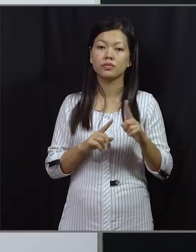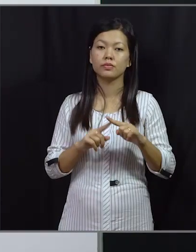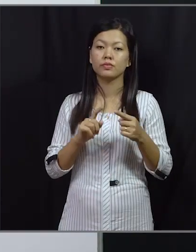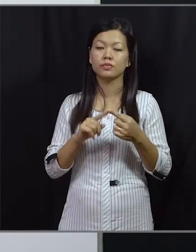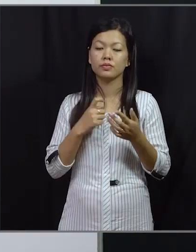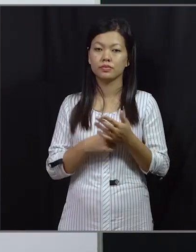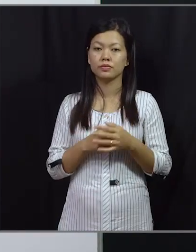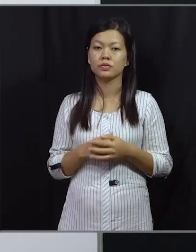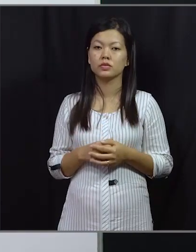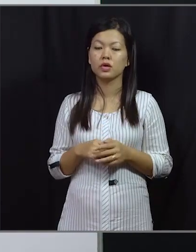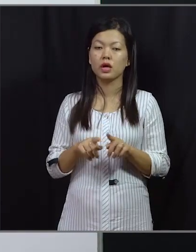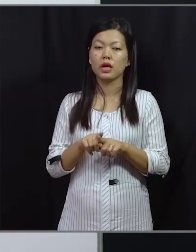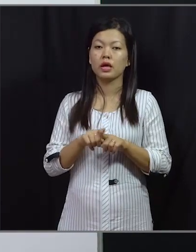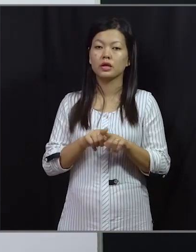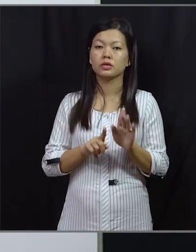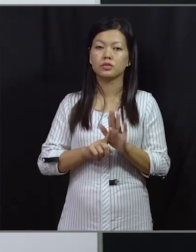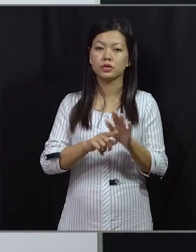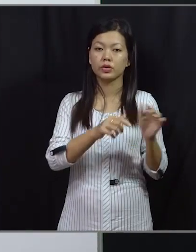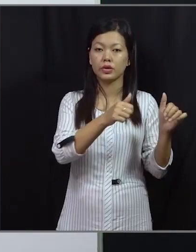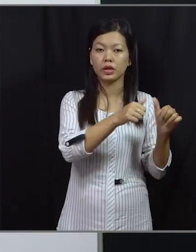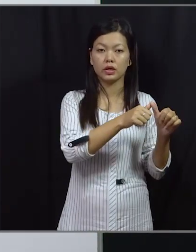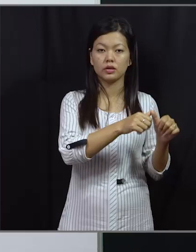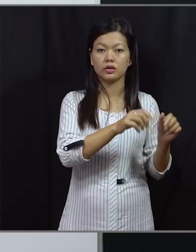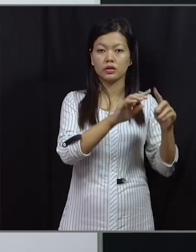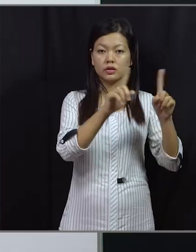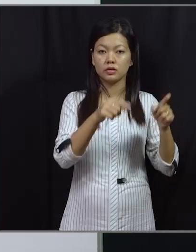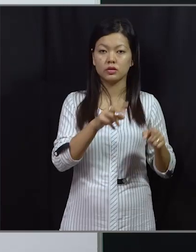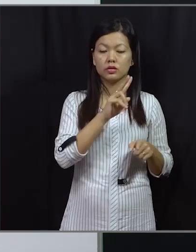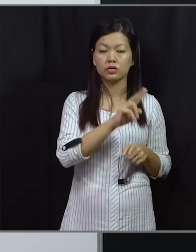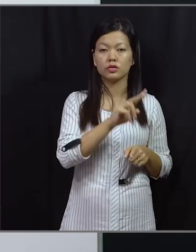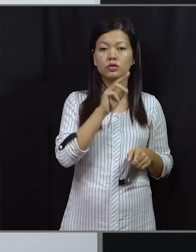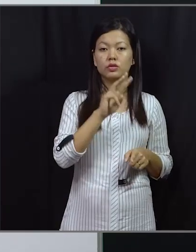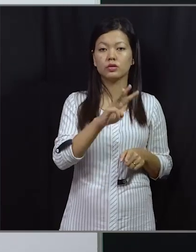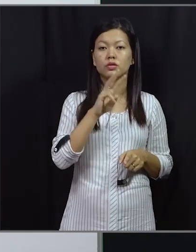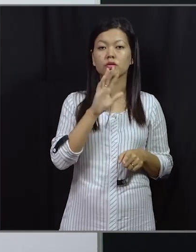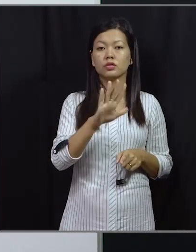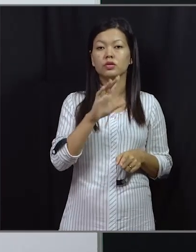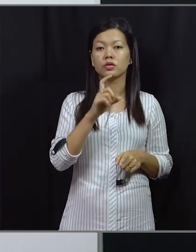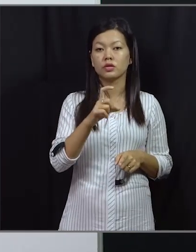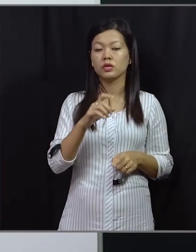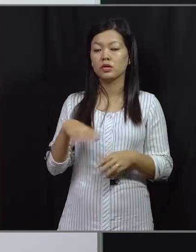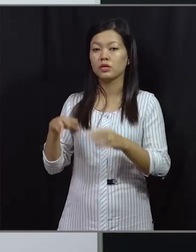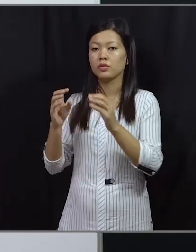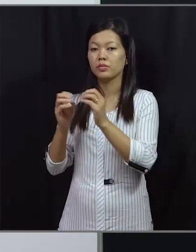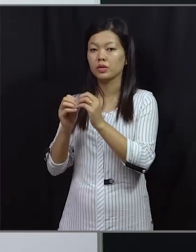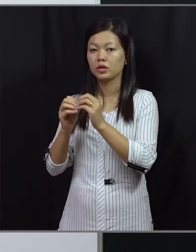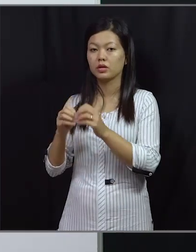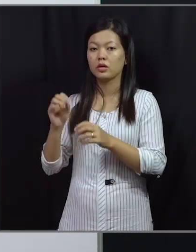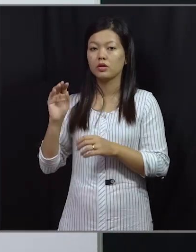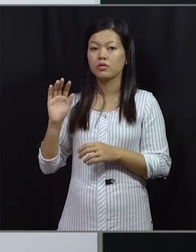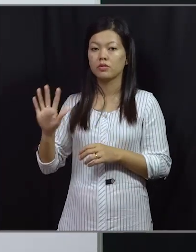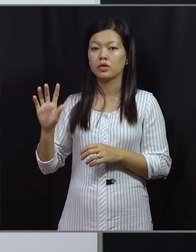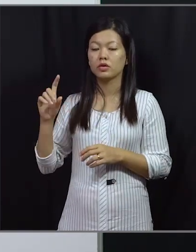For example, A is 2, 3, 5, 7 and B is